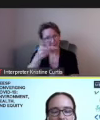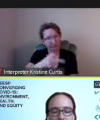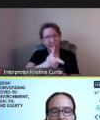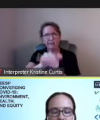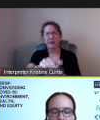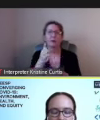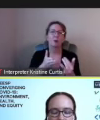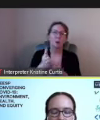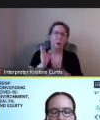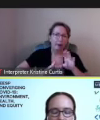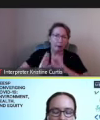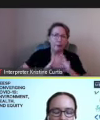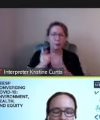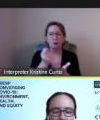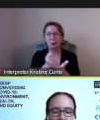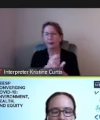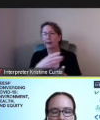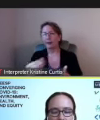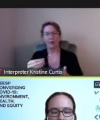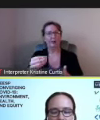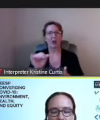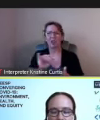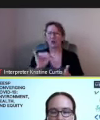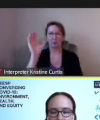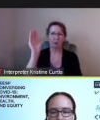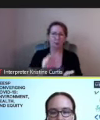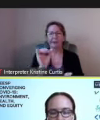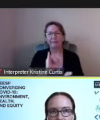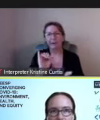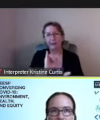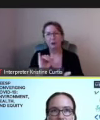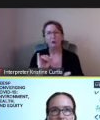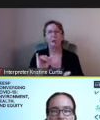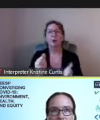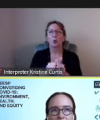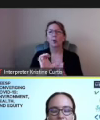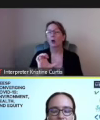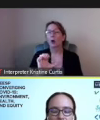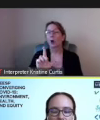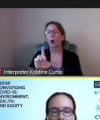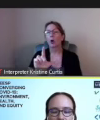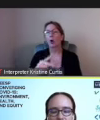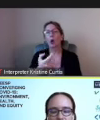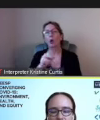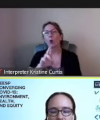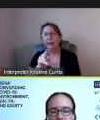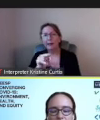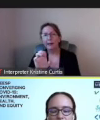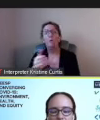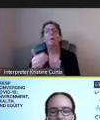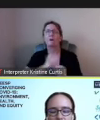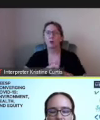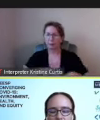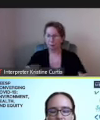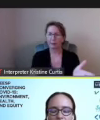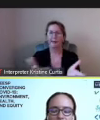and even disinfection with UV or chlorination before it's discharged into the environment and meets regulations such as in the